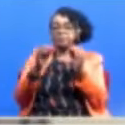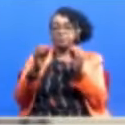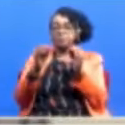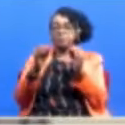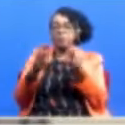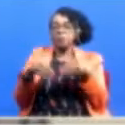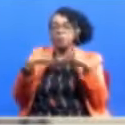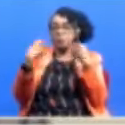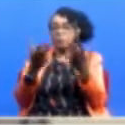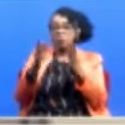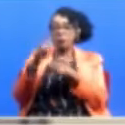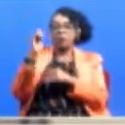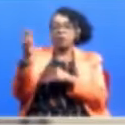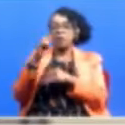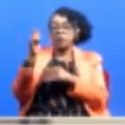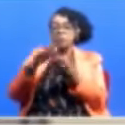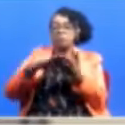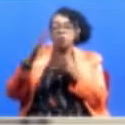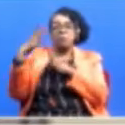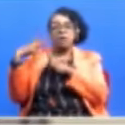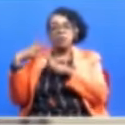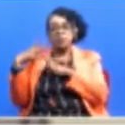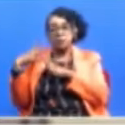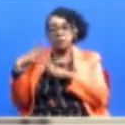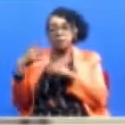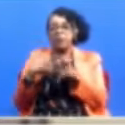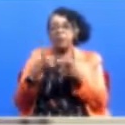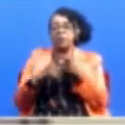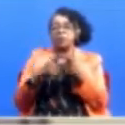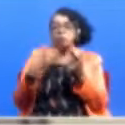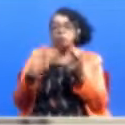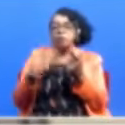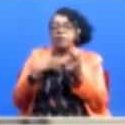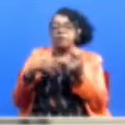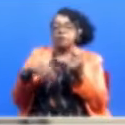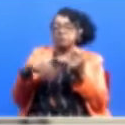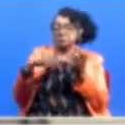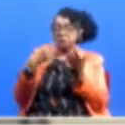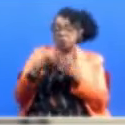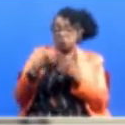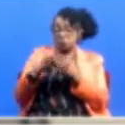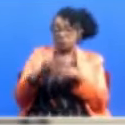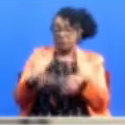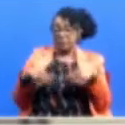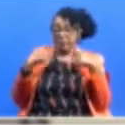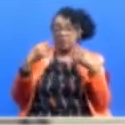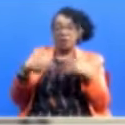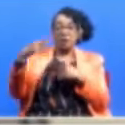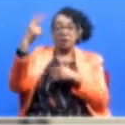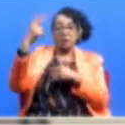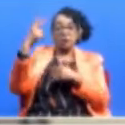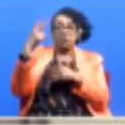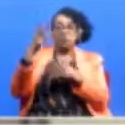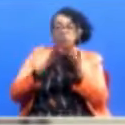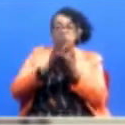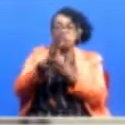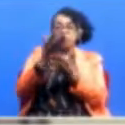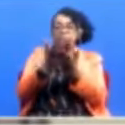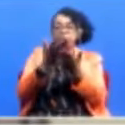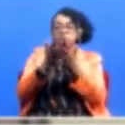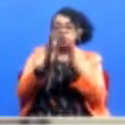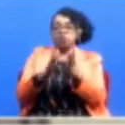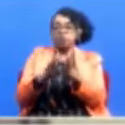give Kenyans more burden, we are having a high cost of living, and I hope that through my petition,